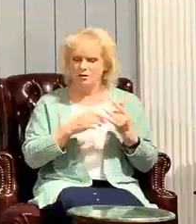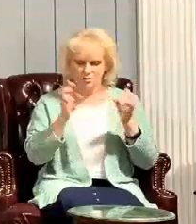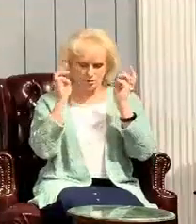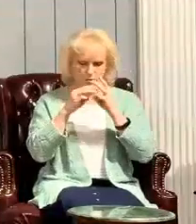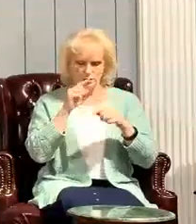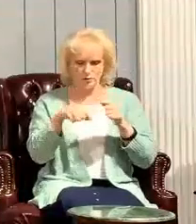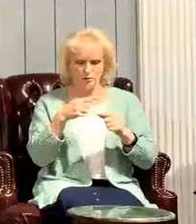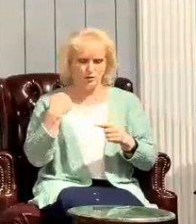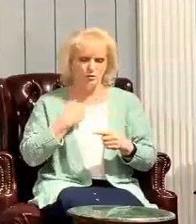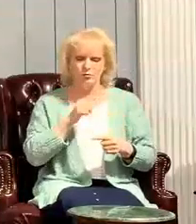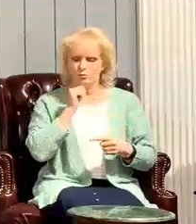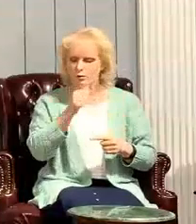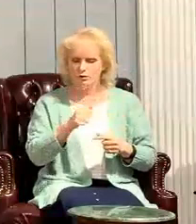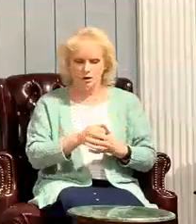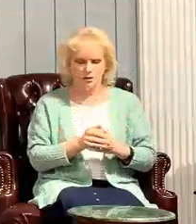not,